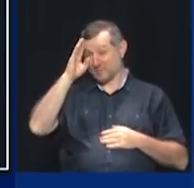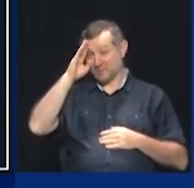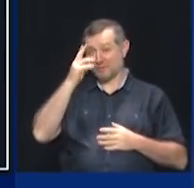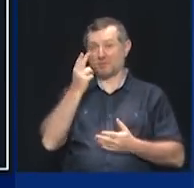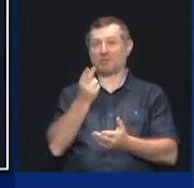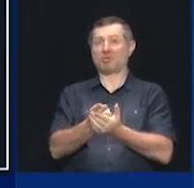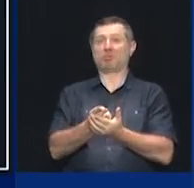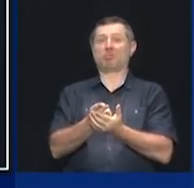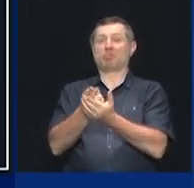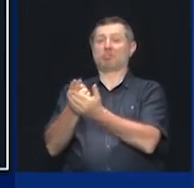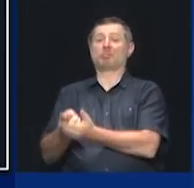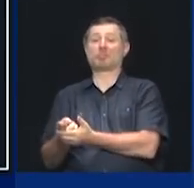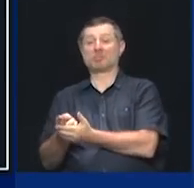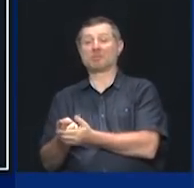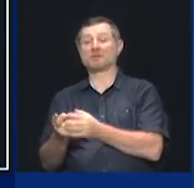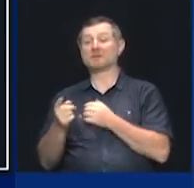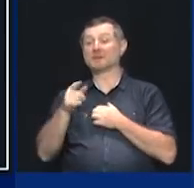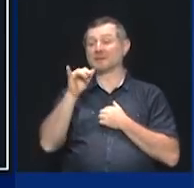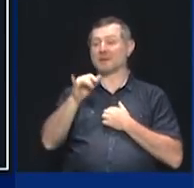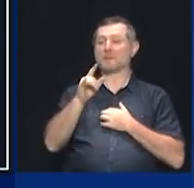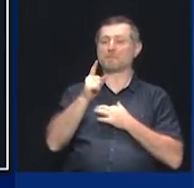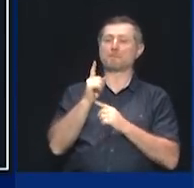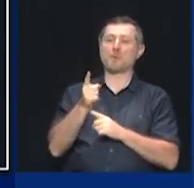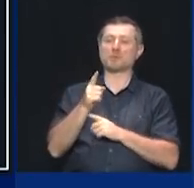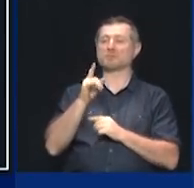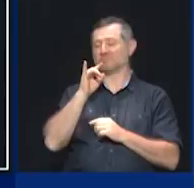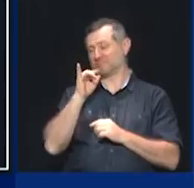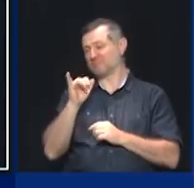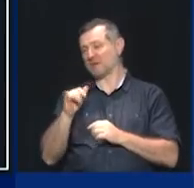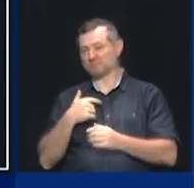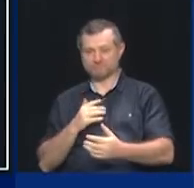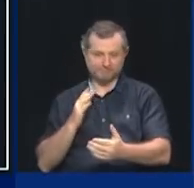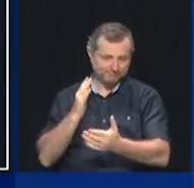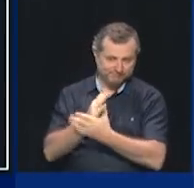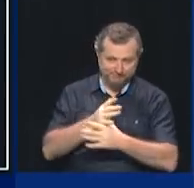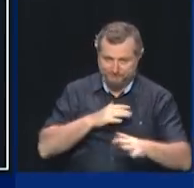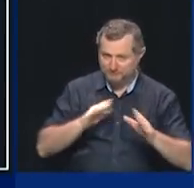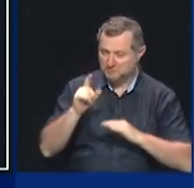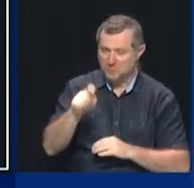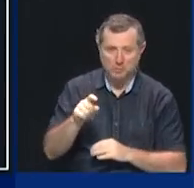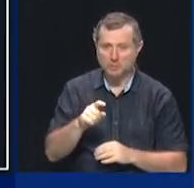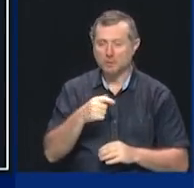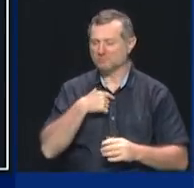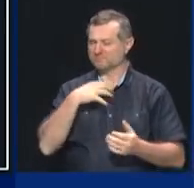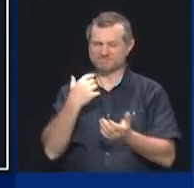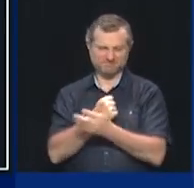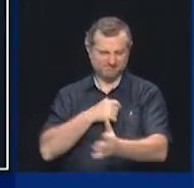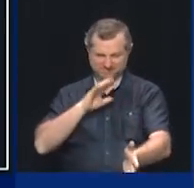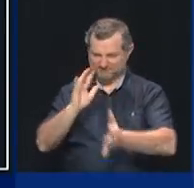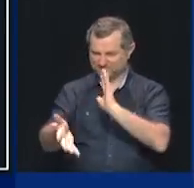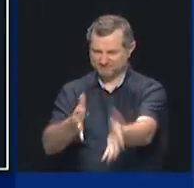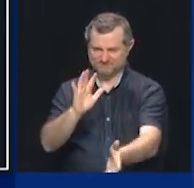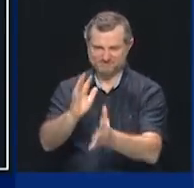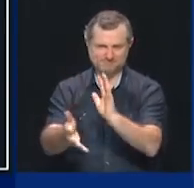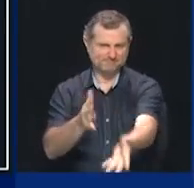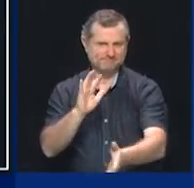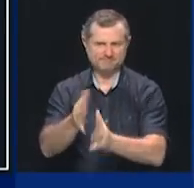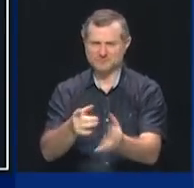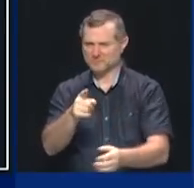you intervene at that moment with that young person. And you say, you were